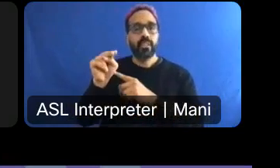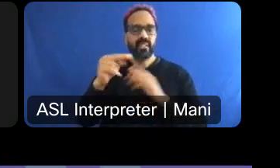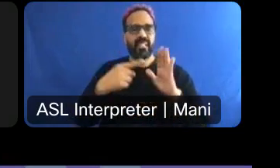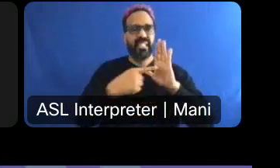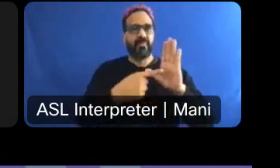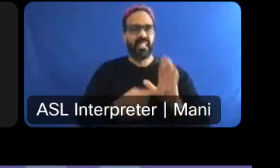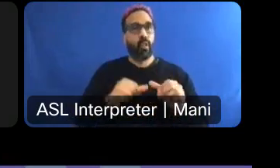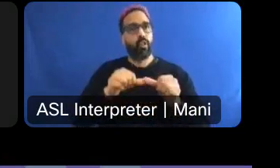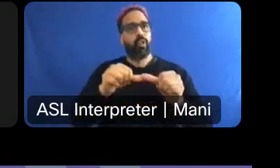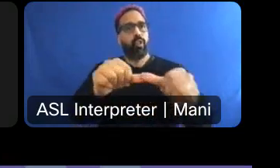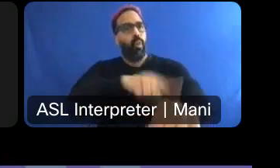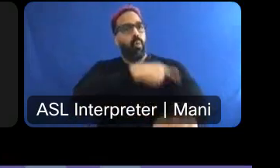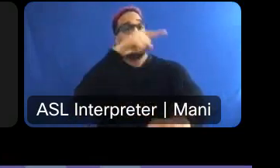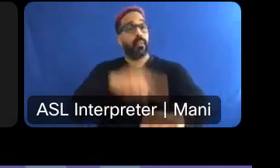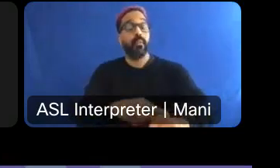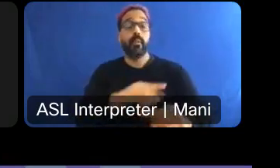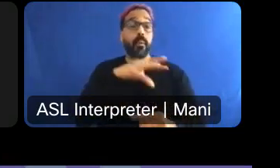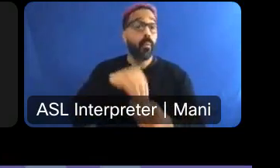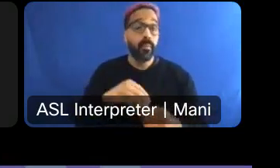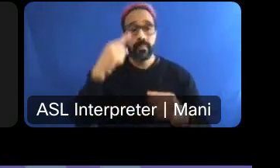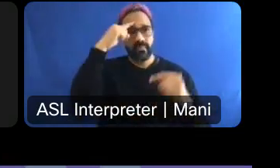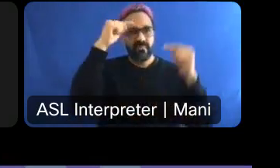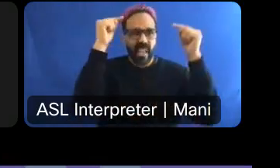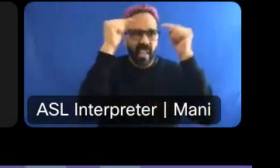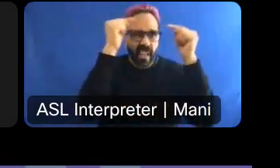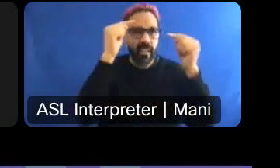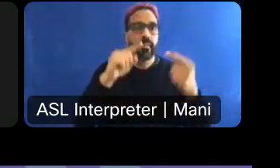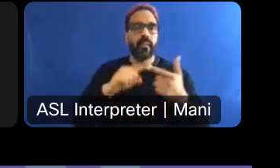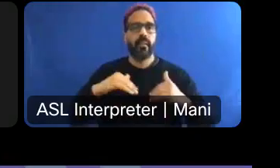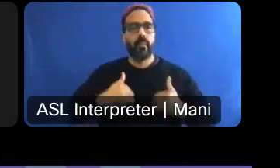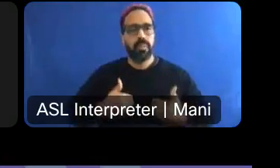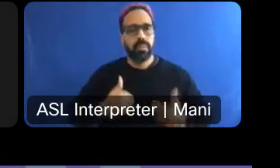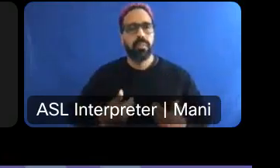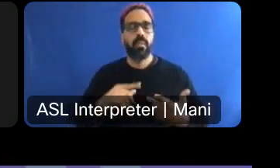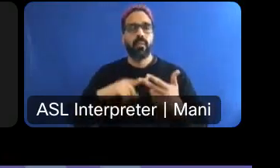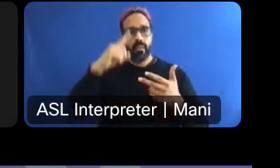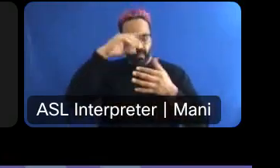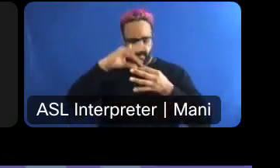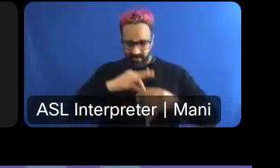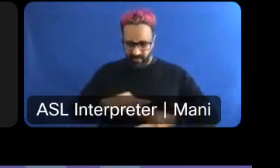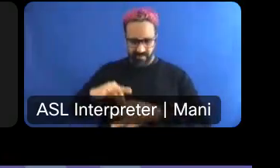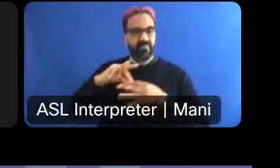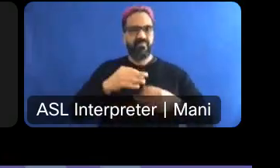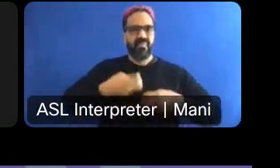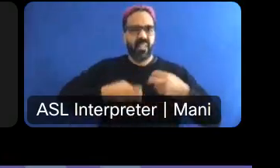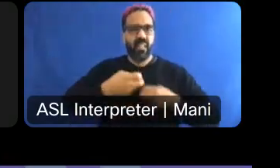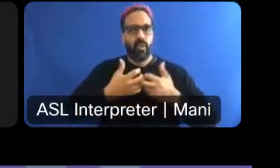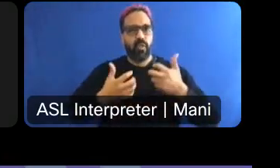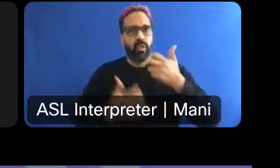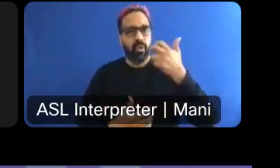can include headaches, fatigue, coordination challenges, light sensitivity,